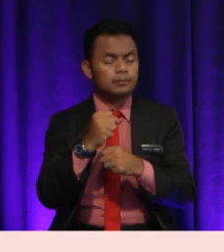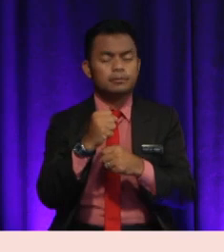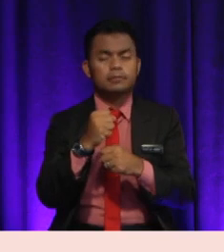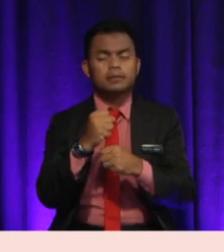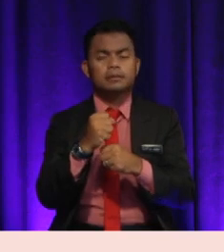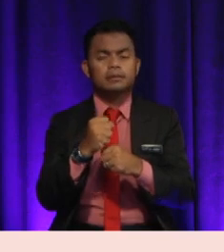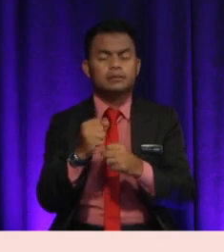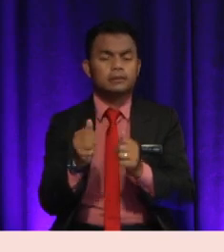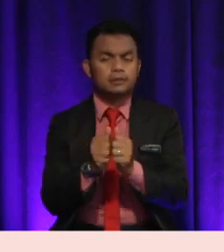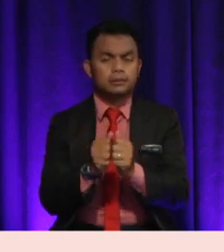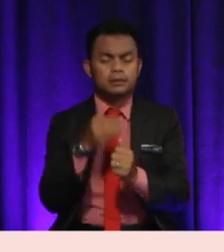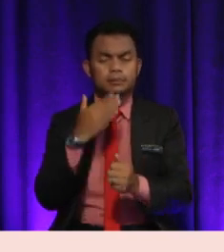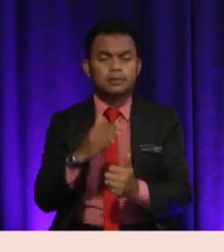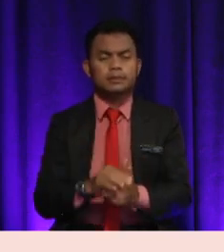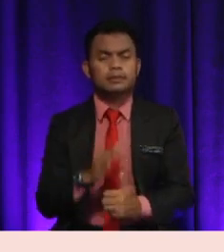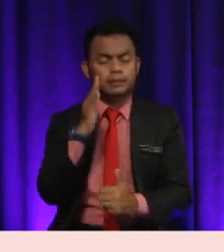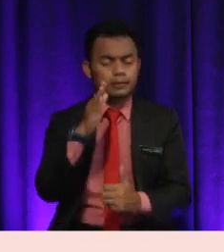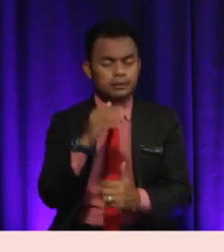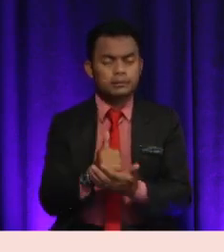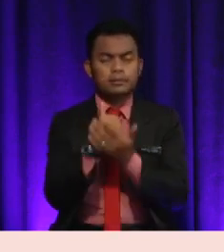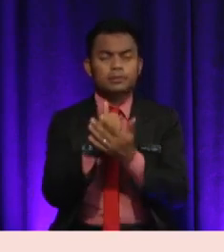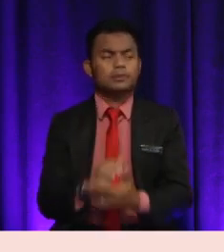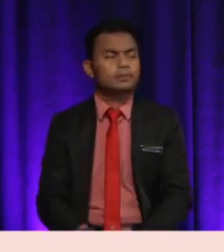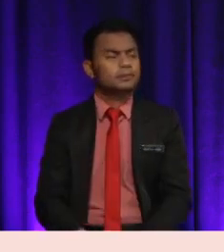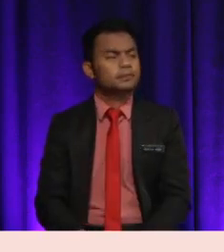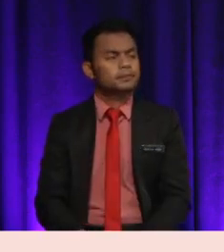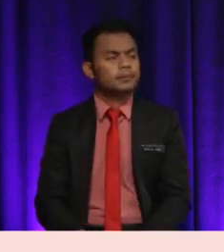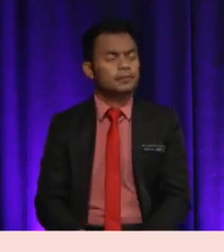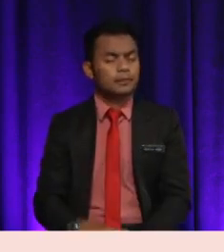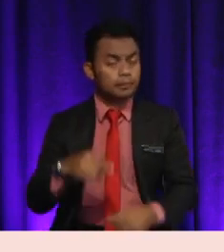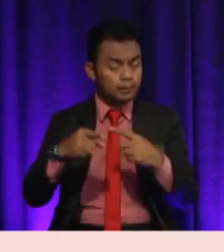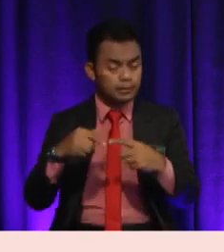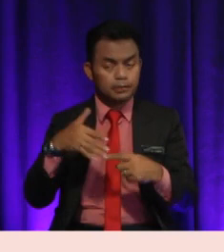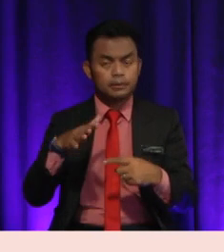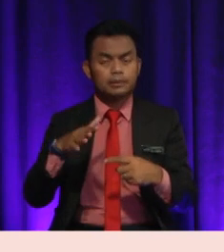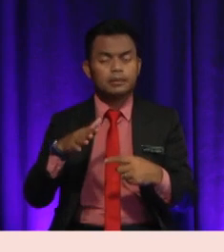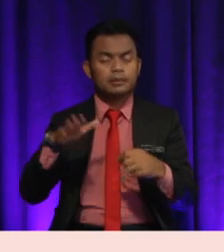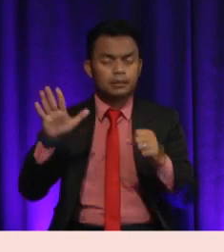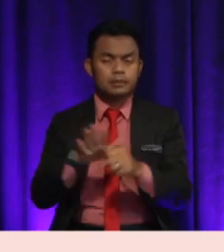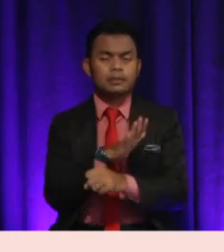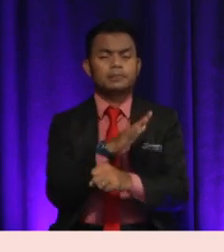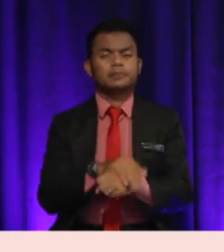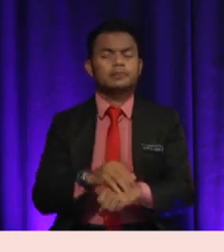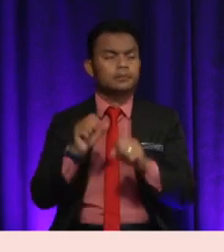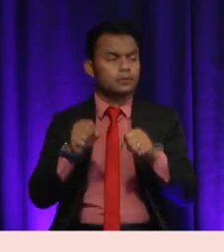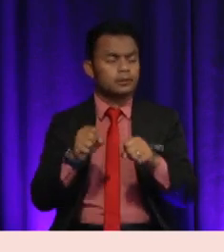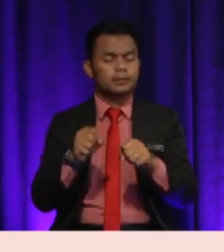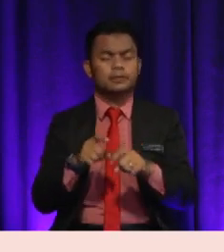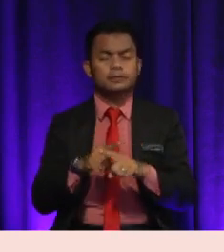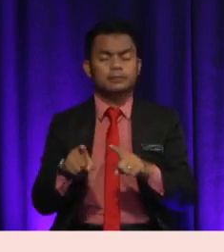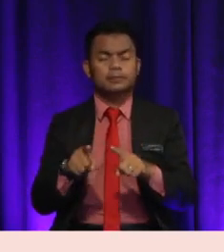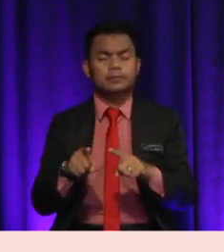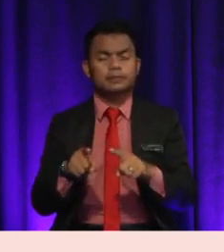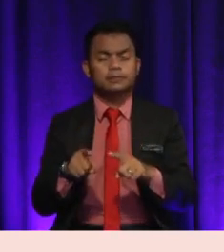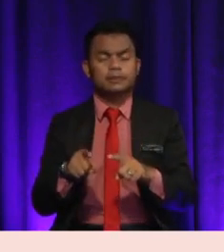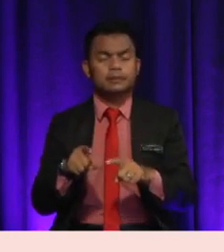a dark mustache in the basement of the house. Is the house truly haunted? No one can say it with any certainty. But it is a fascinating story, and